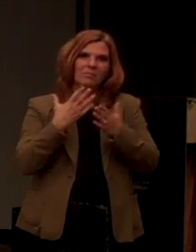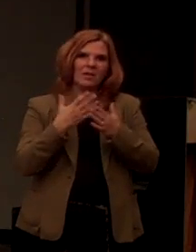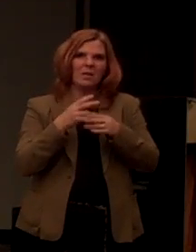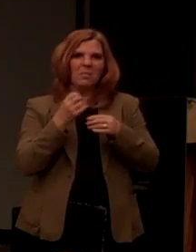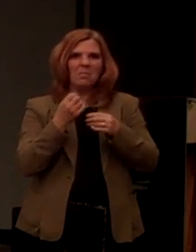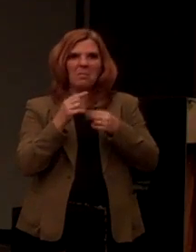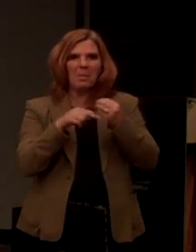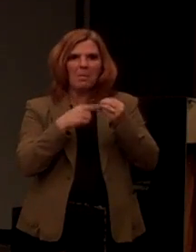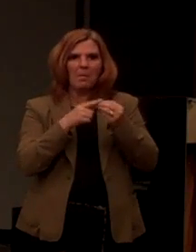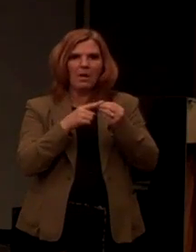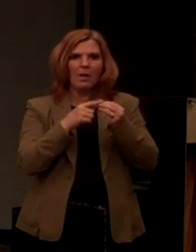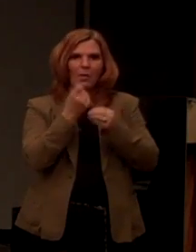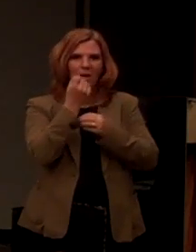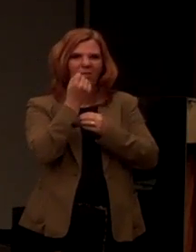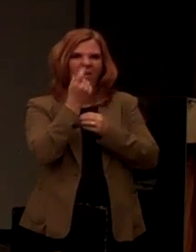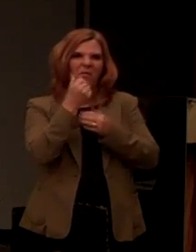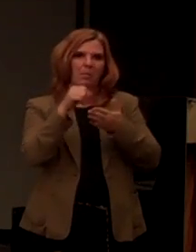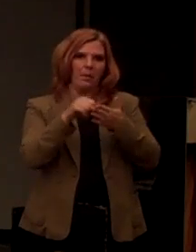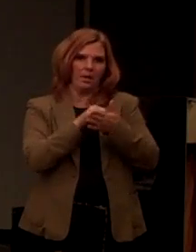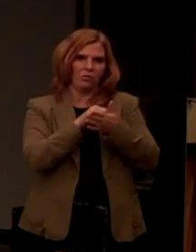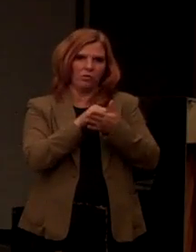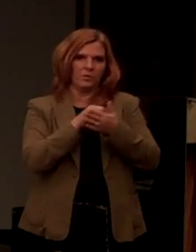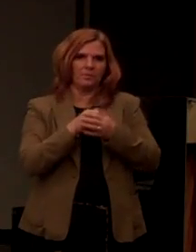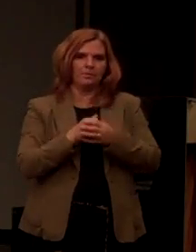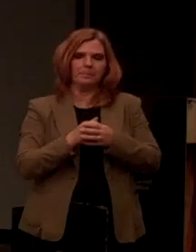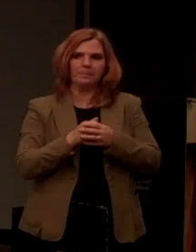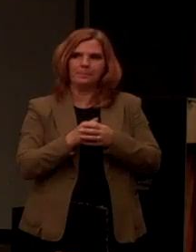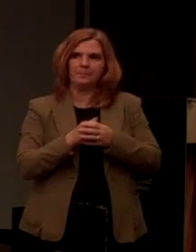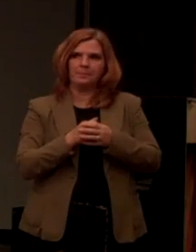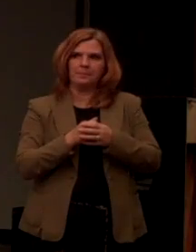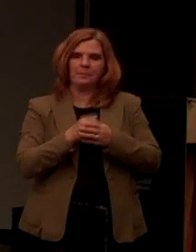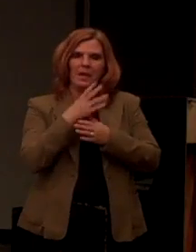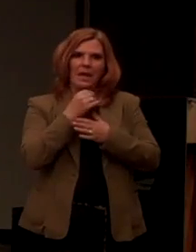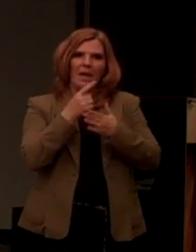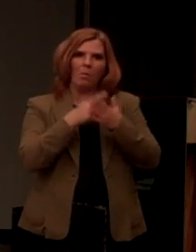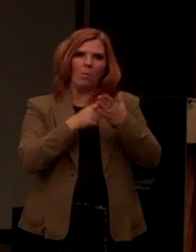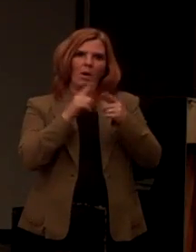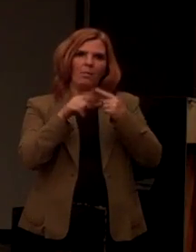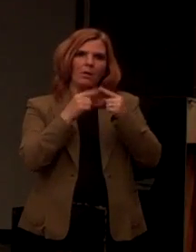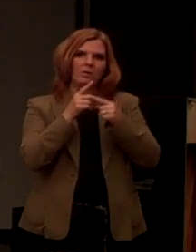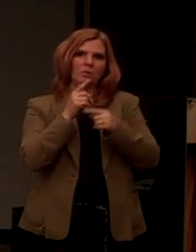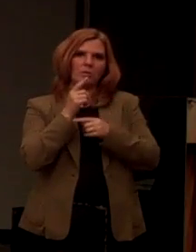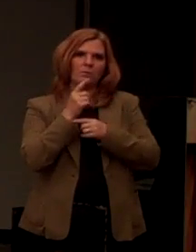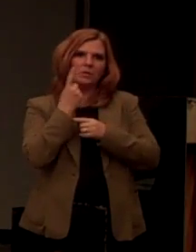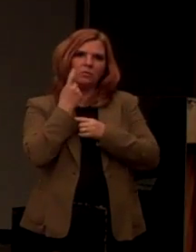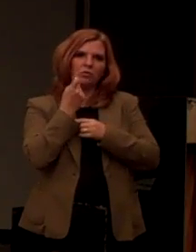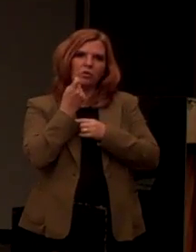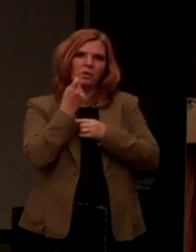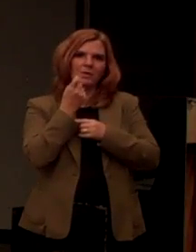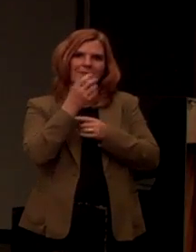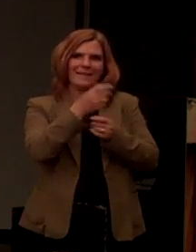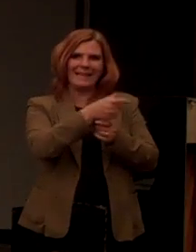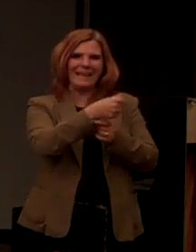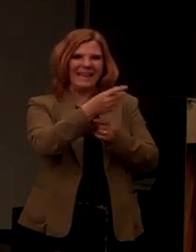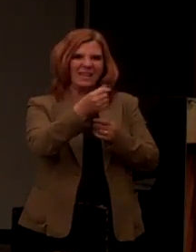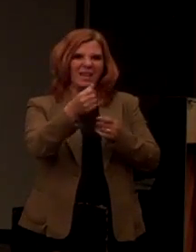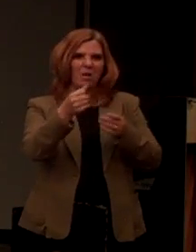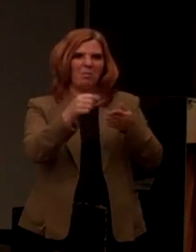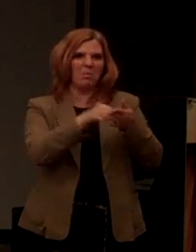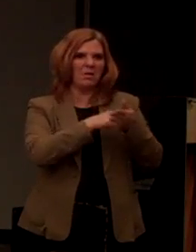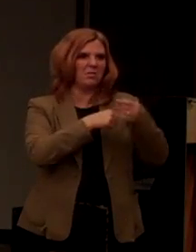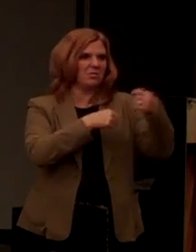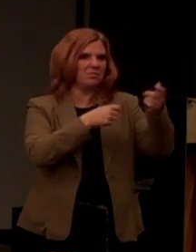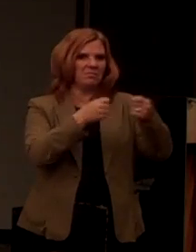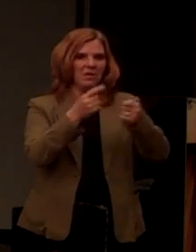approximately 11 pages. And what I'm going to do is just hand out pages at